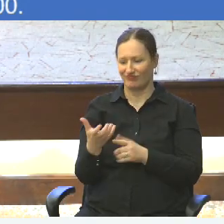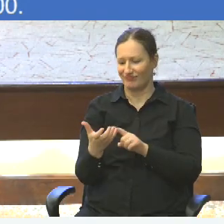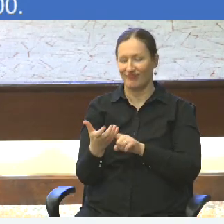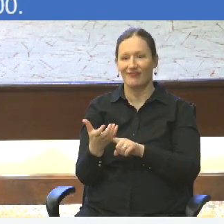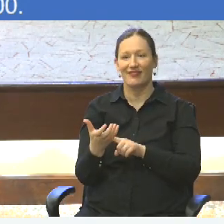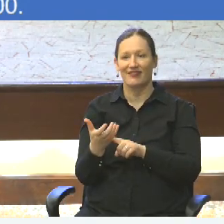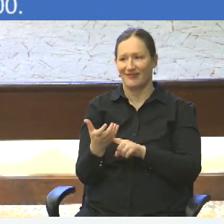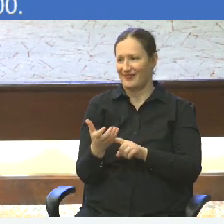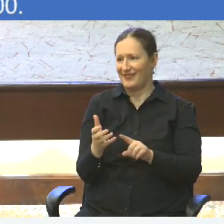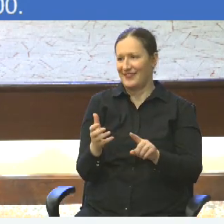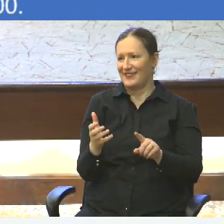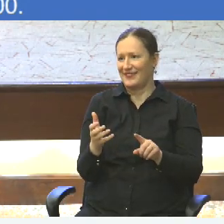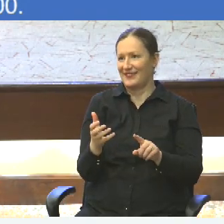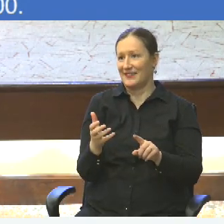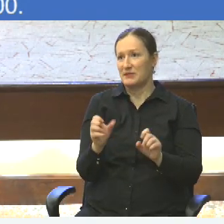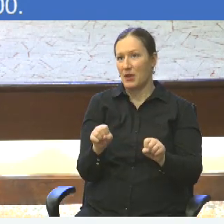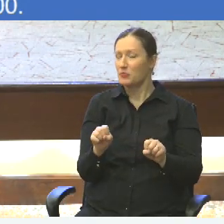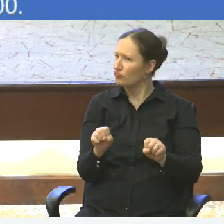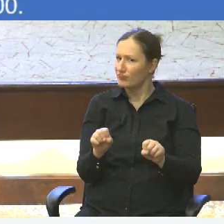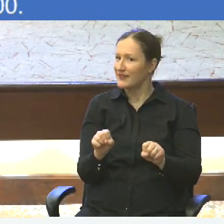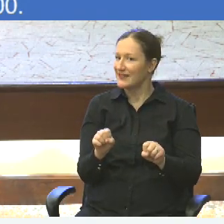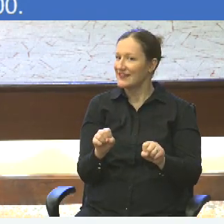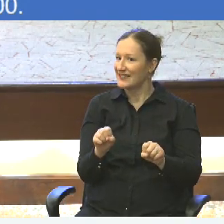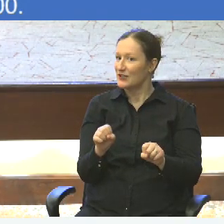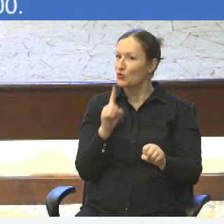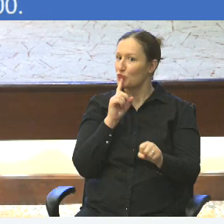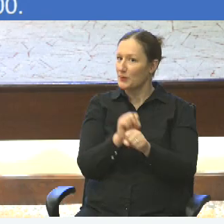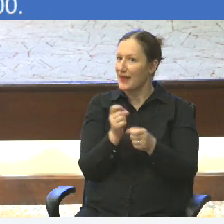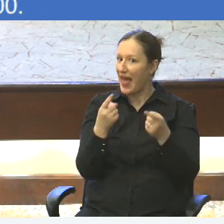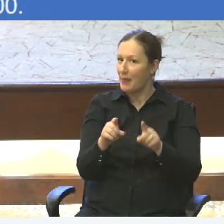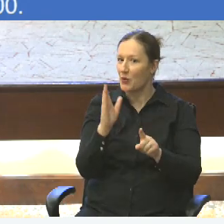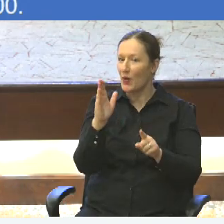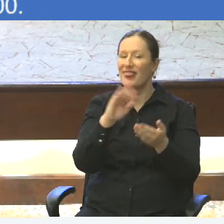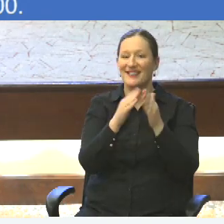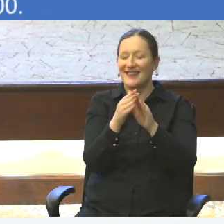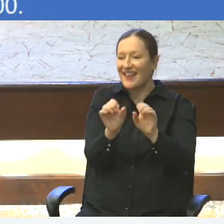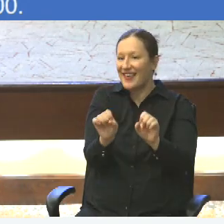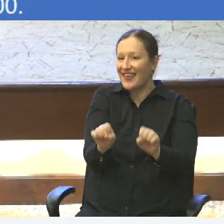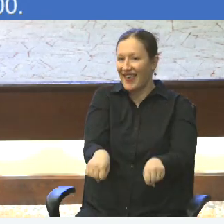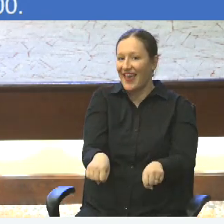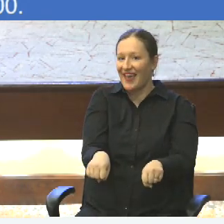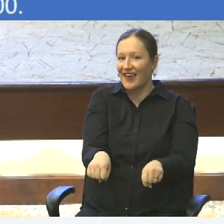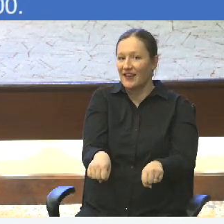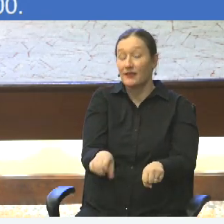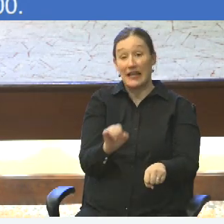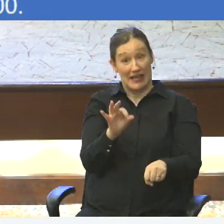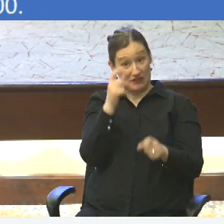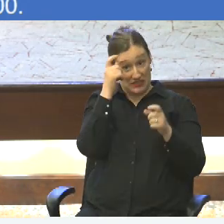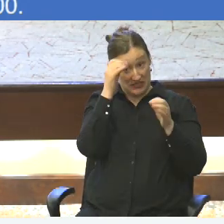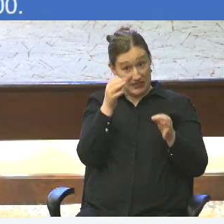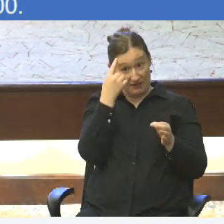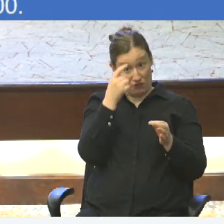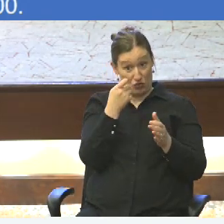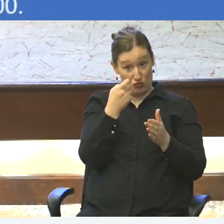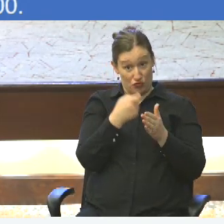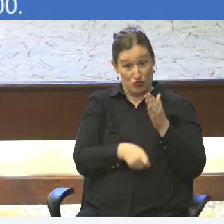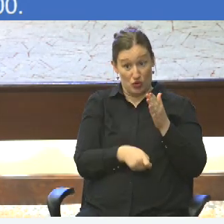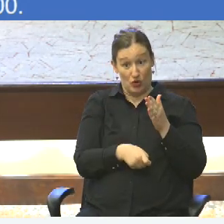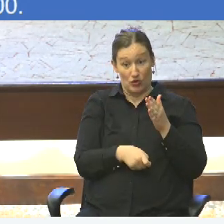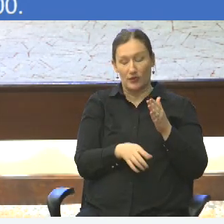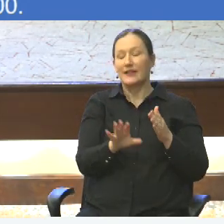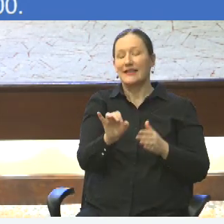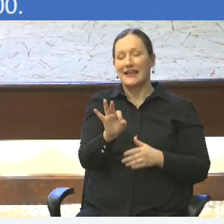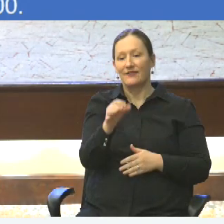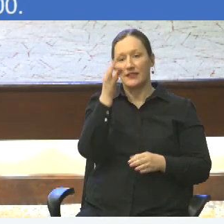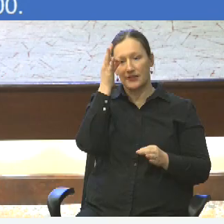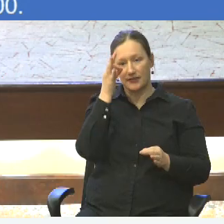not just the probability, there is the certainty that the city could, if it decided to start charging for parking, could implement